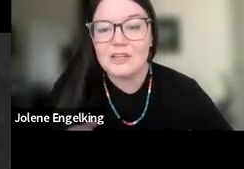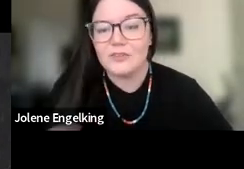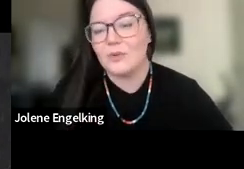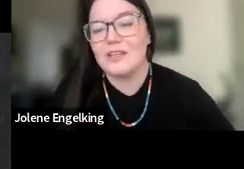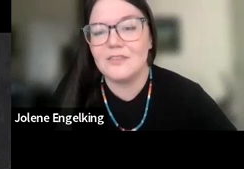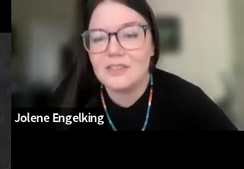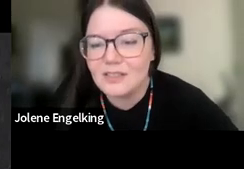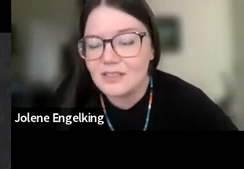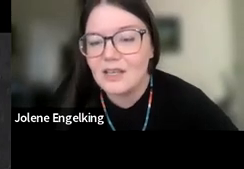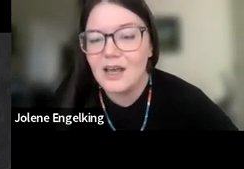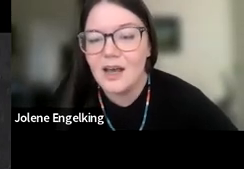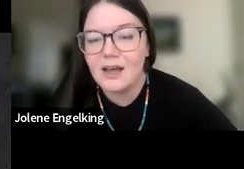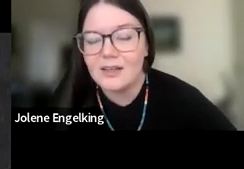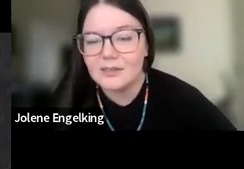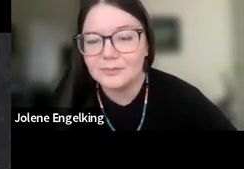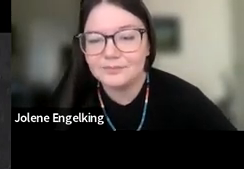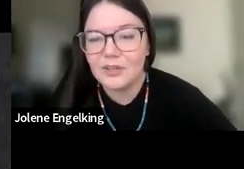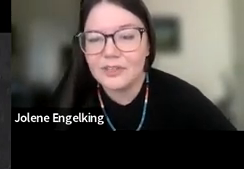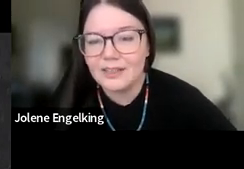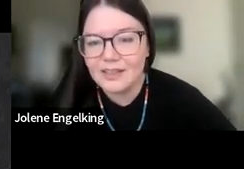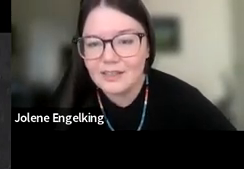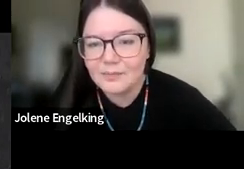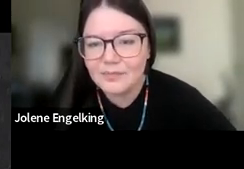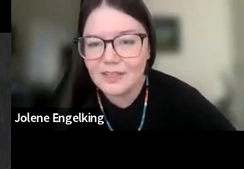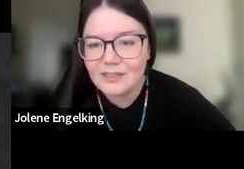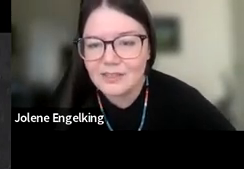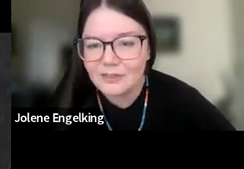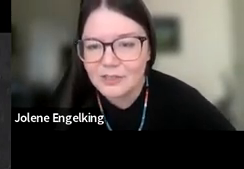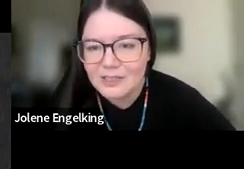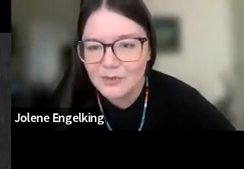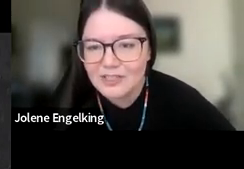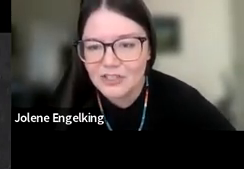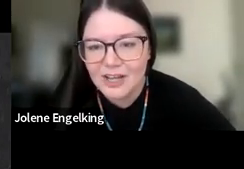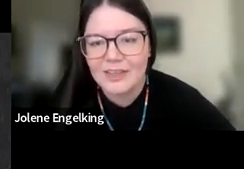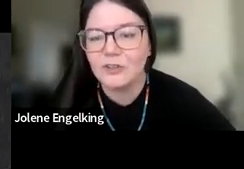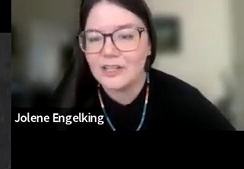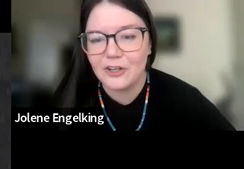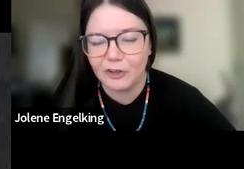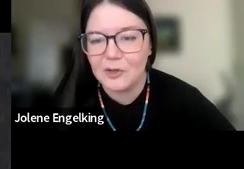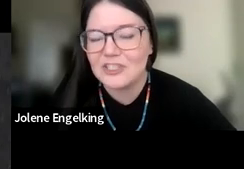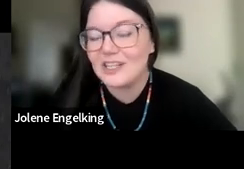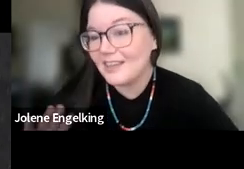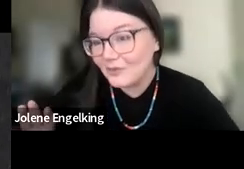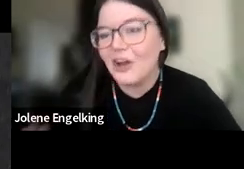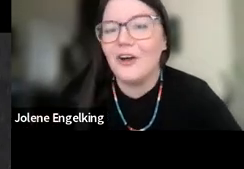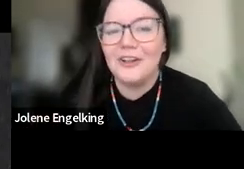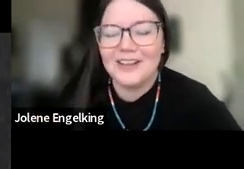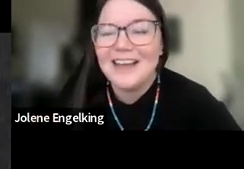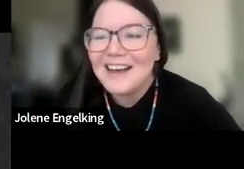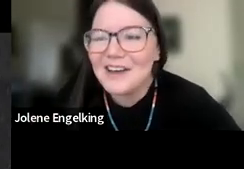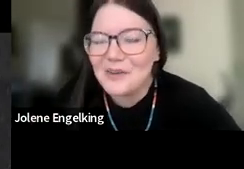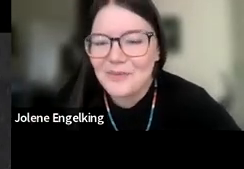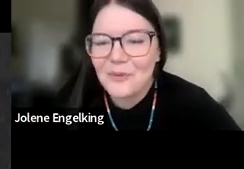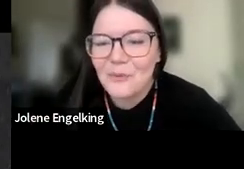There's so many different ways that this is looking like. And so I'll read some of the ones in chat. That learning and growing, which I think we